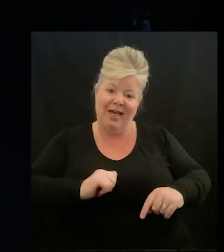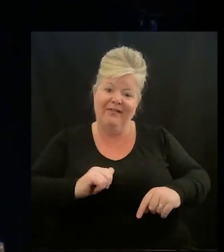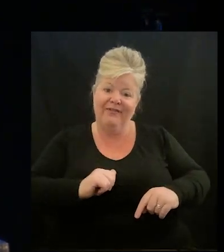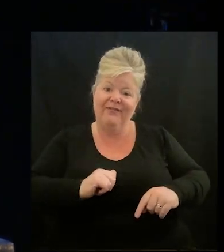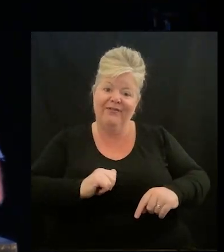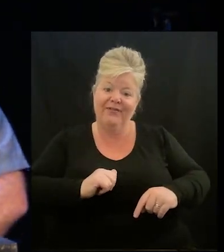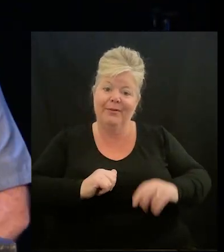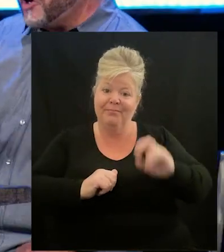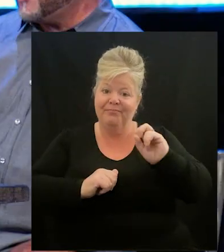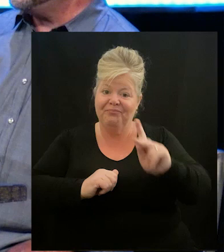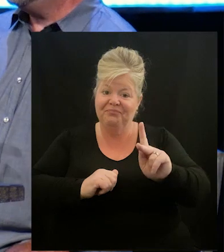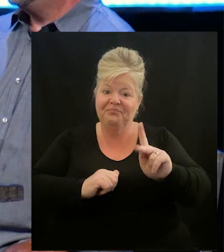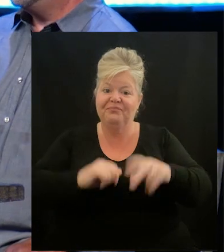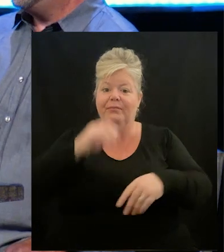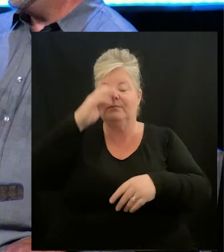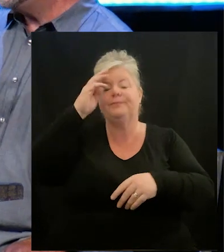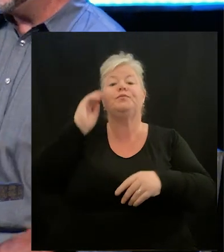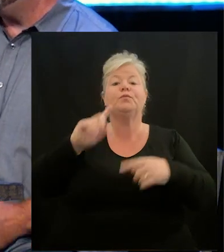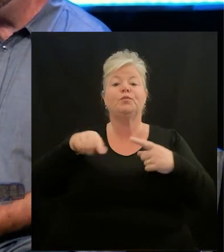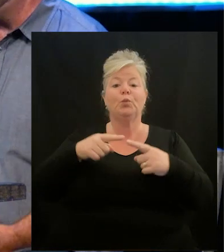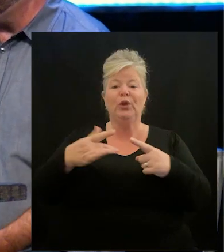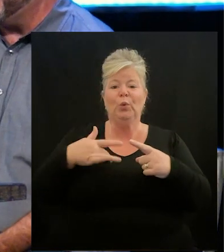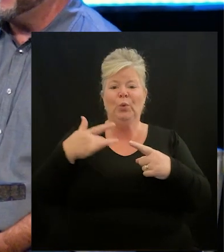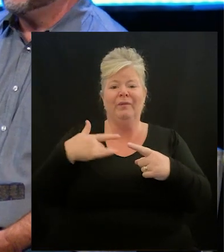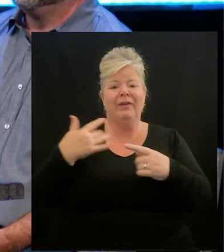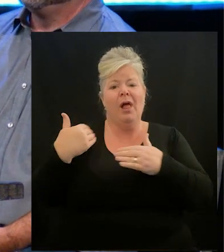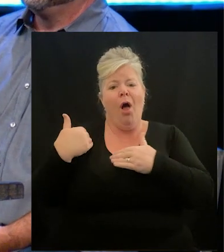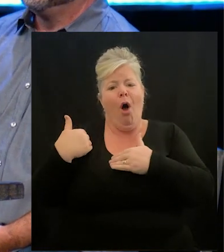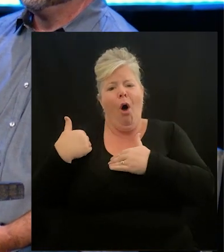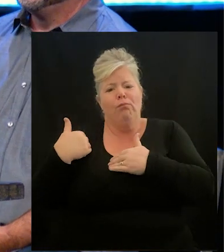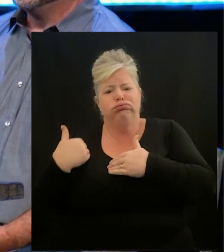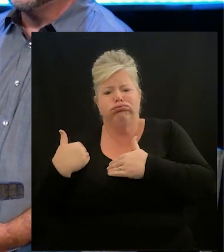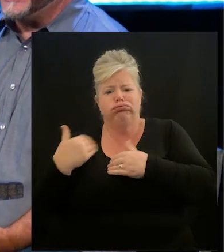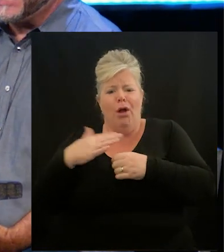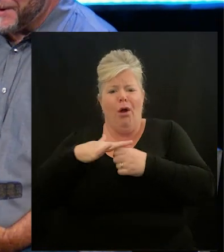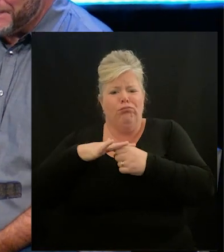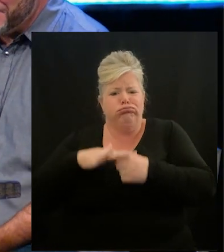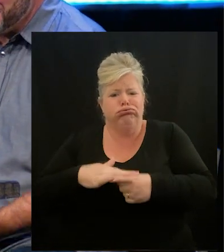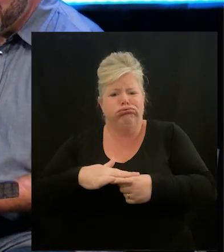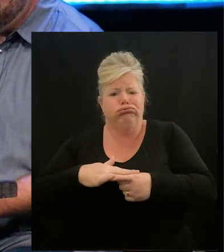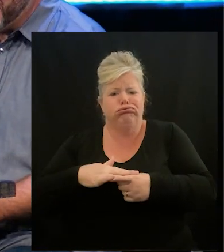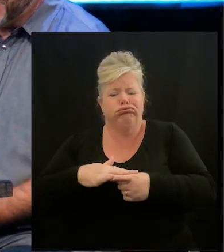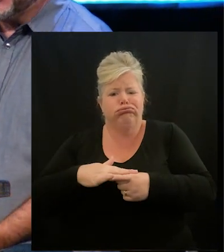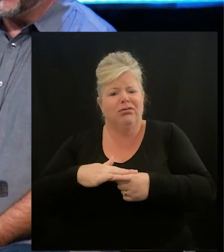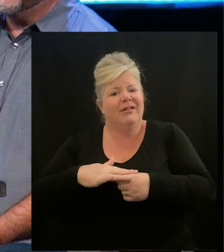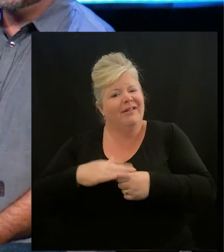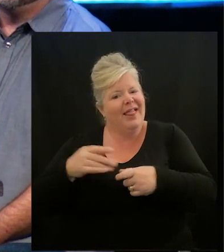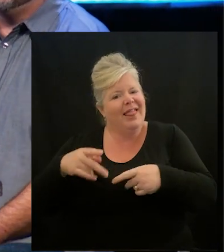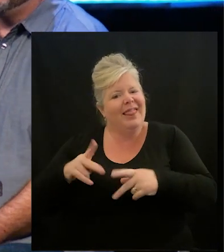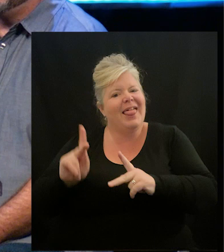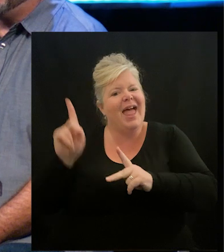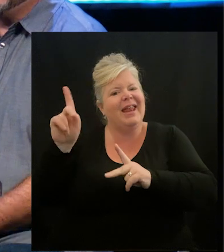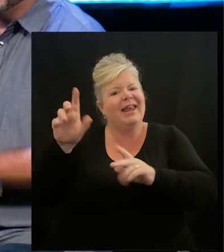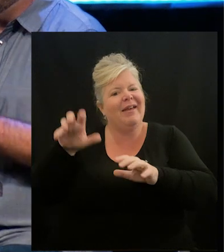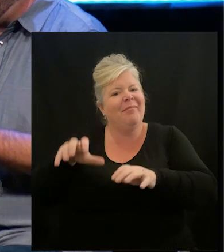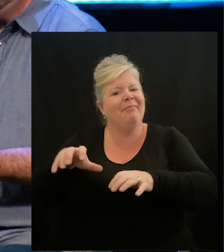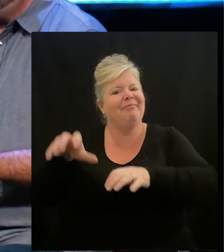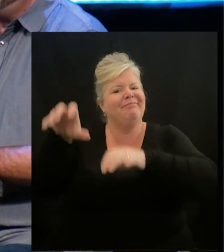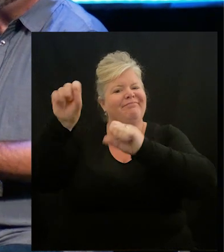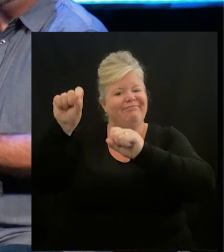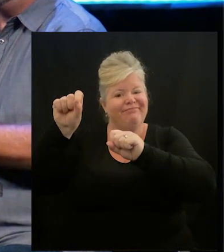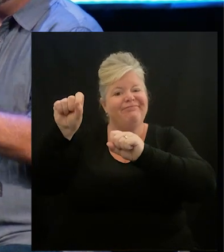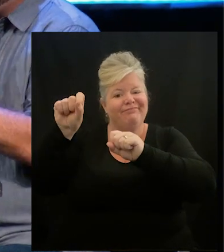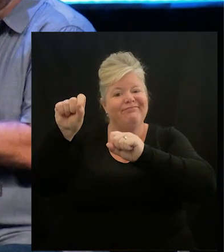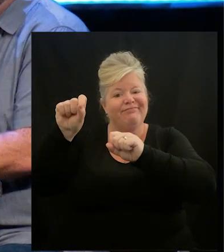out. When the load is unbearable, let him bear the load. When the